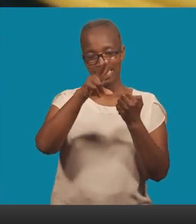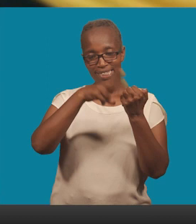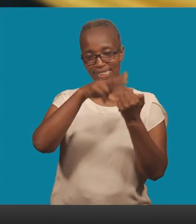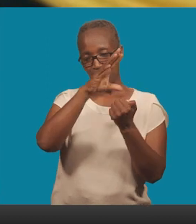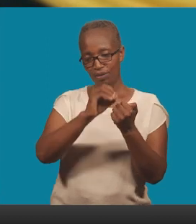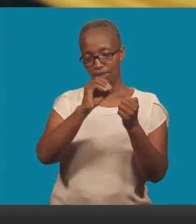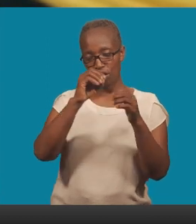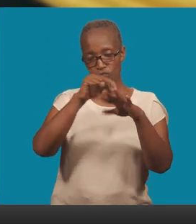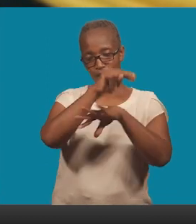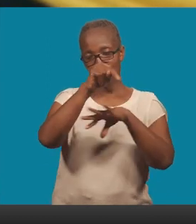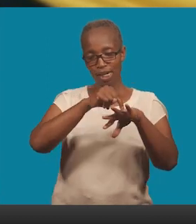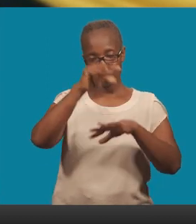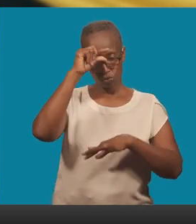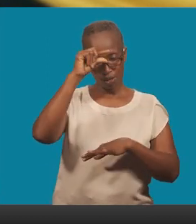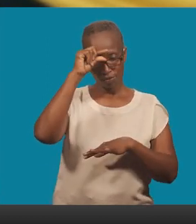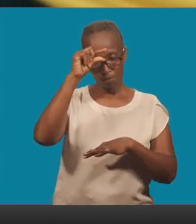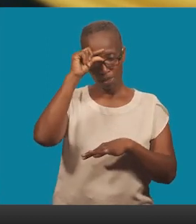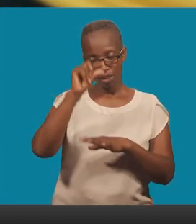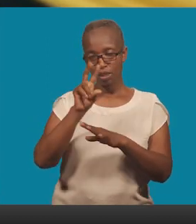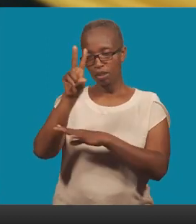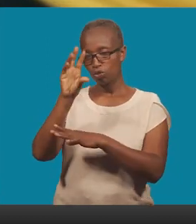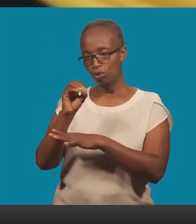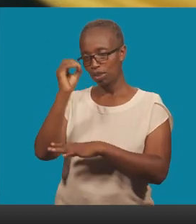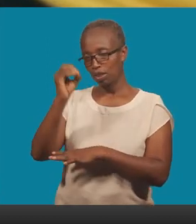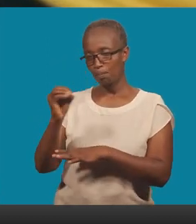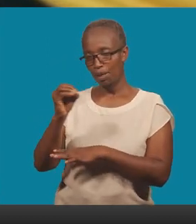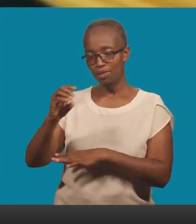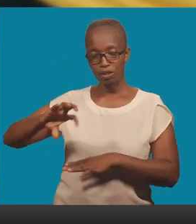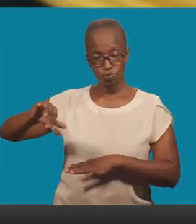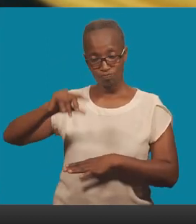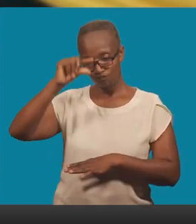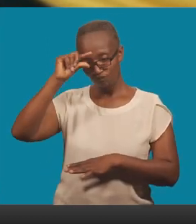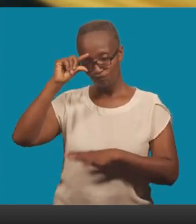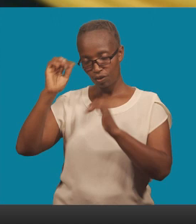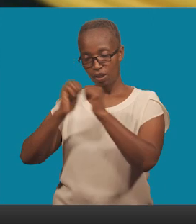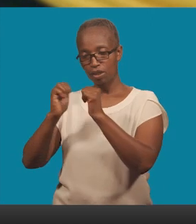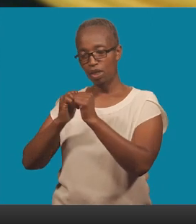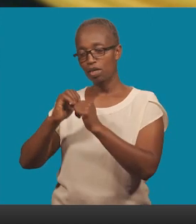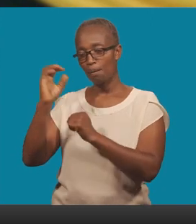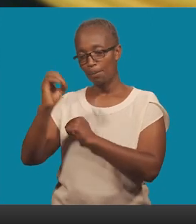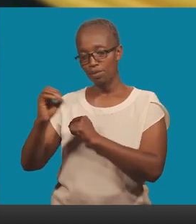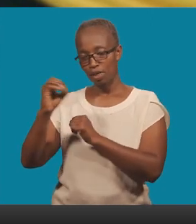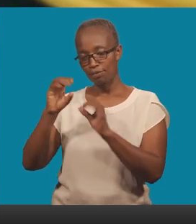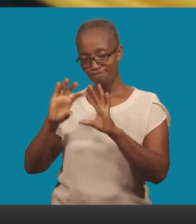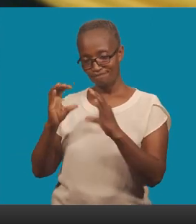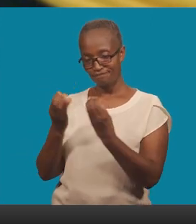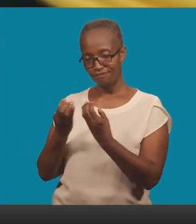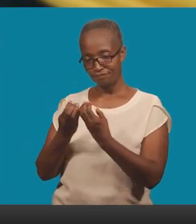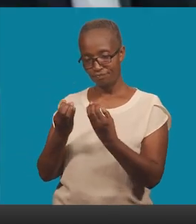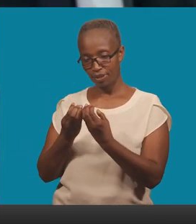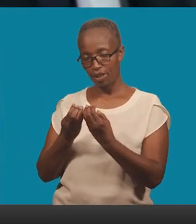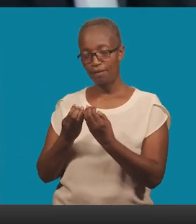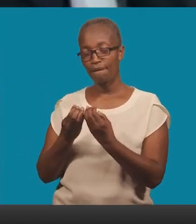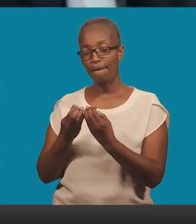a ratio of 70 to the national government 20 percent to County government and 10 percent to the